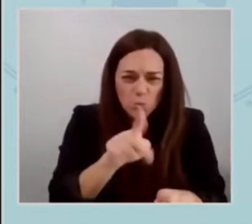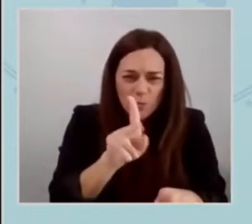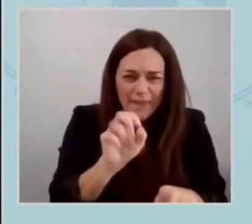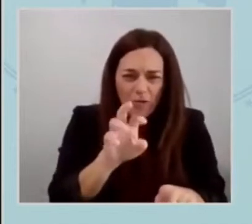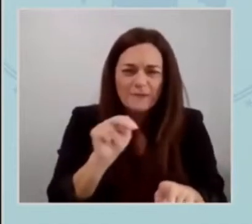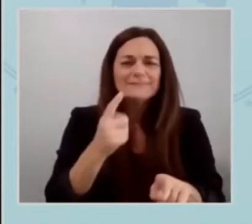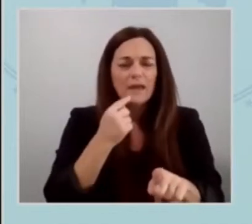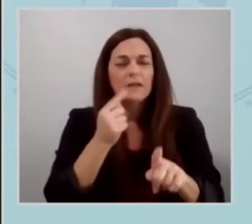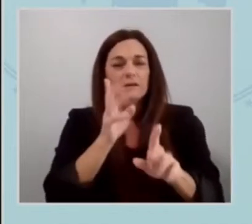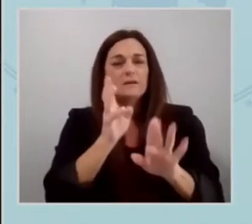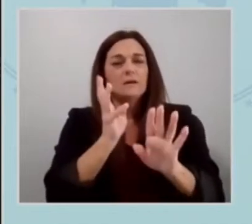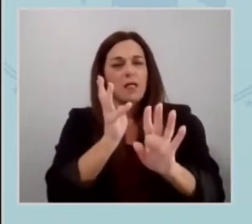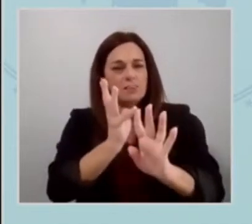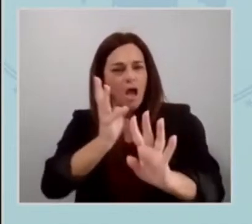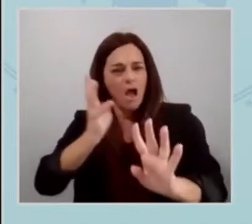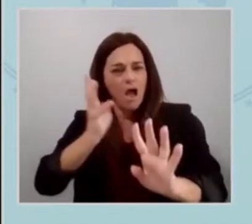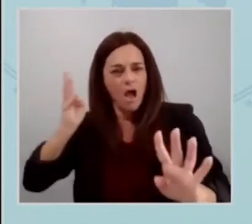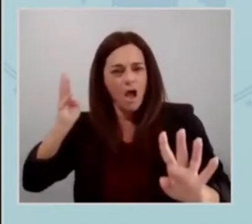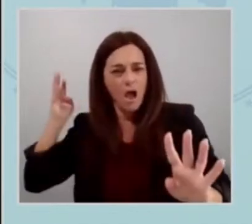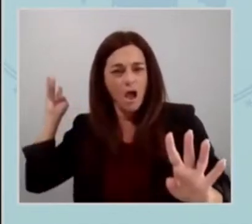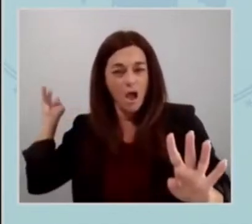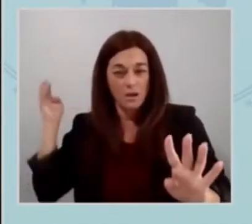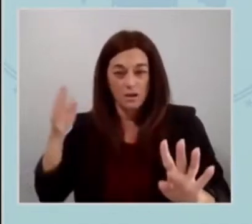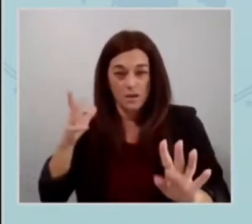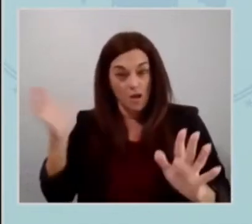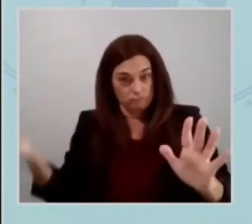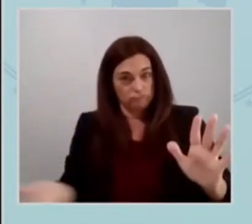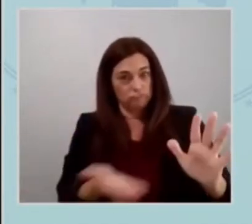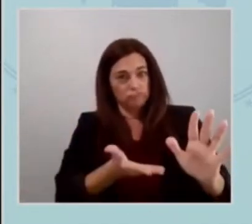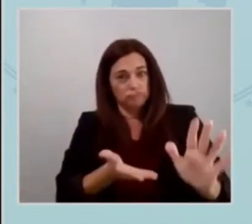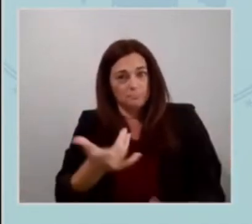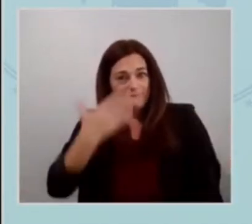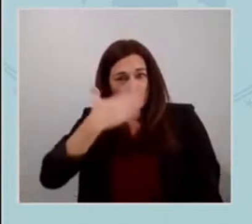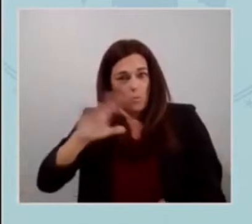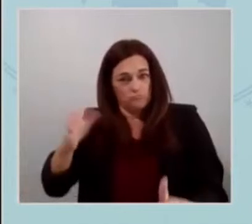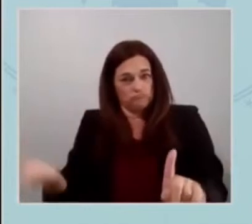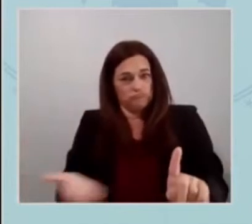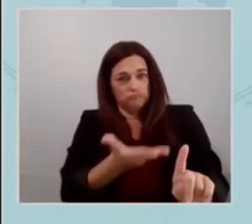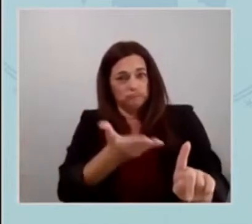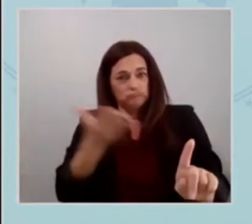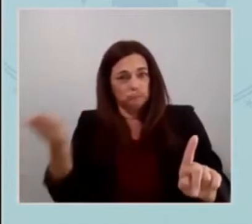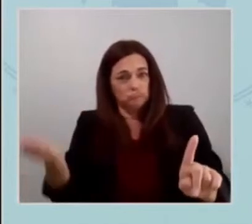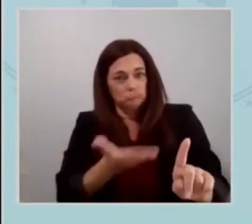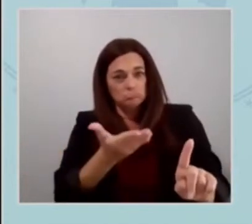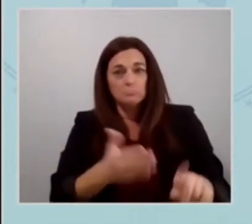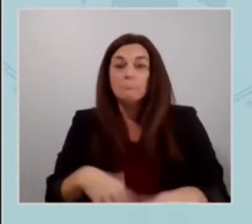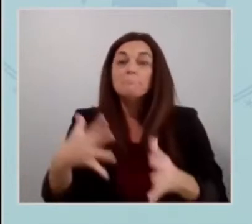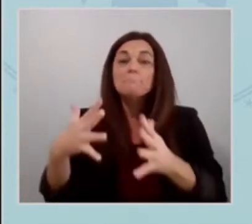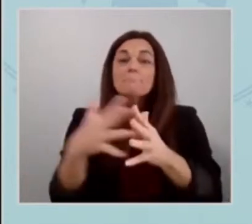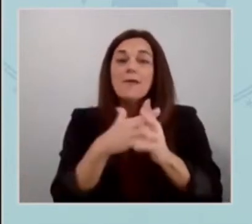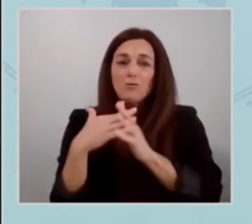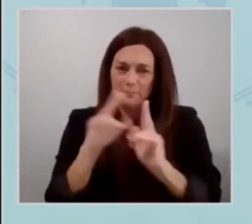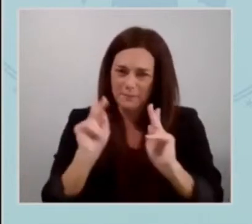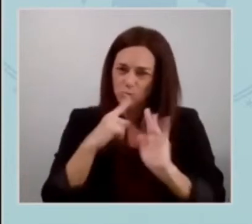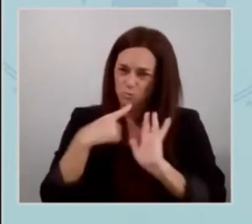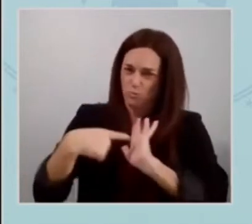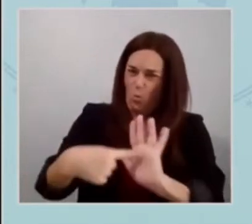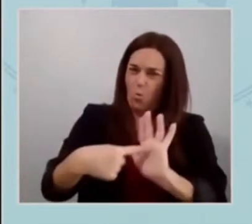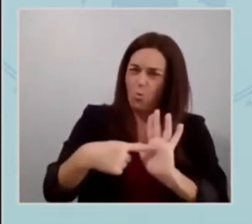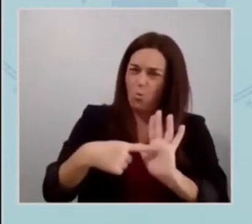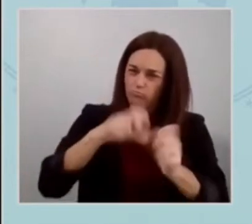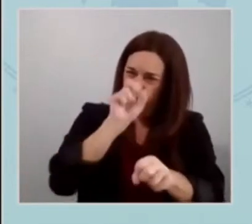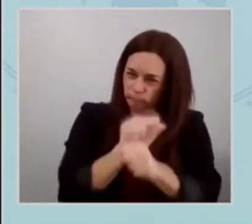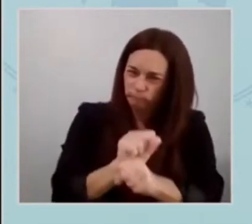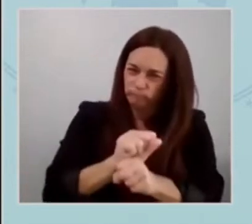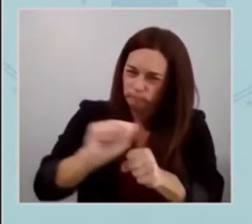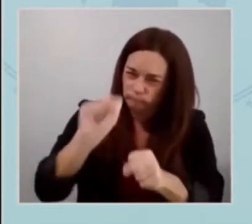line and stepping, or maybe it was you, Karen, saying in line and backing up to let somebody else move.